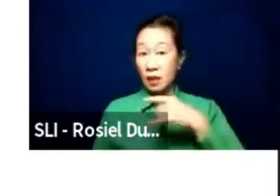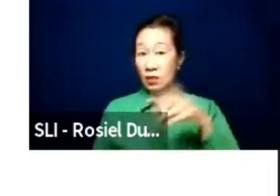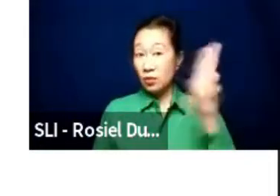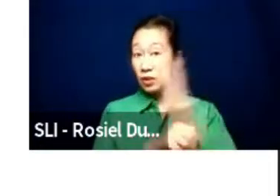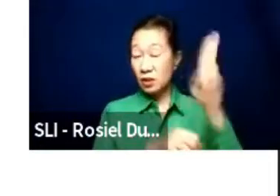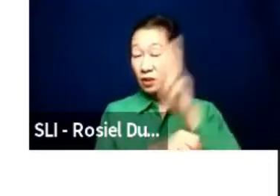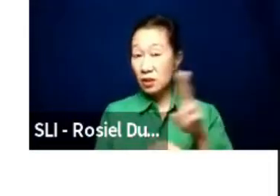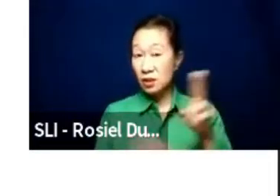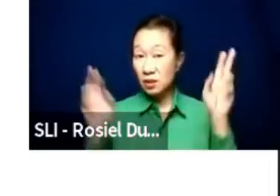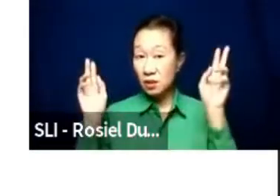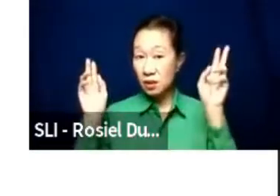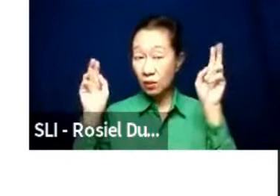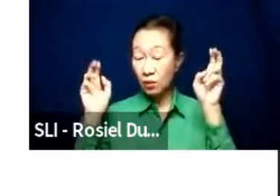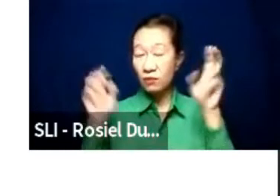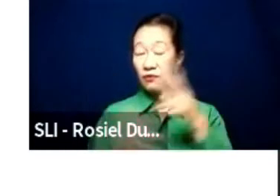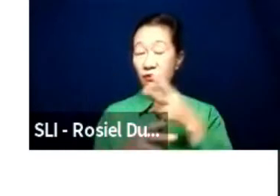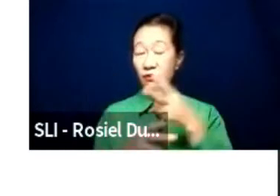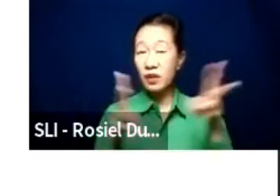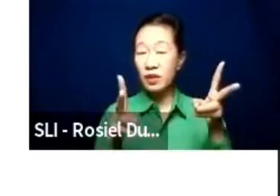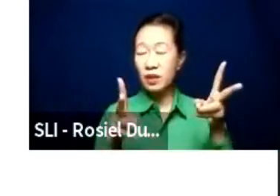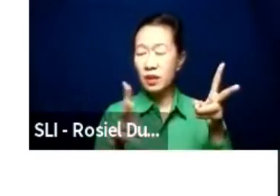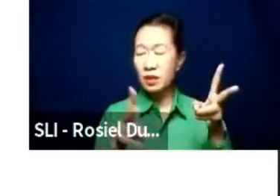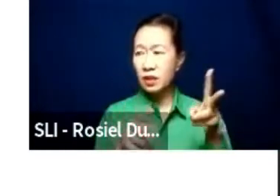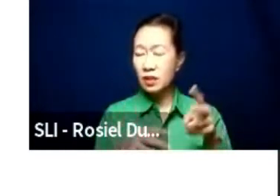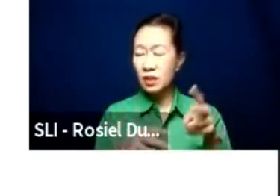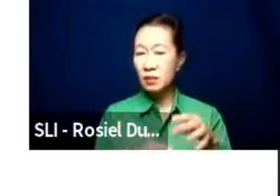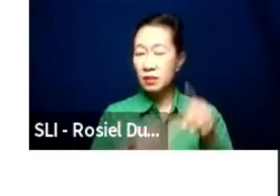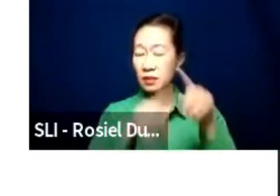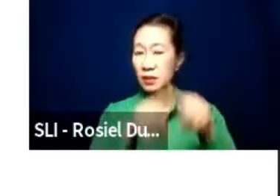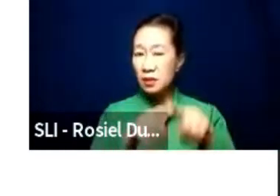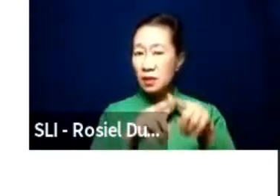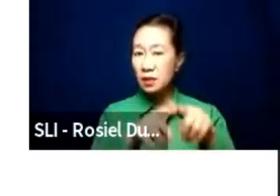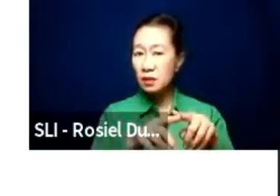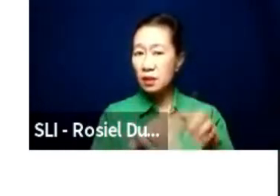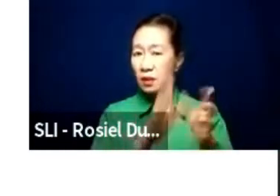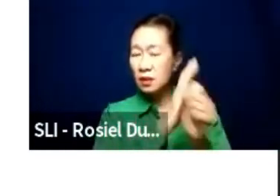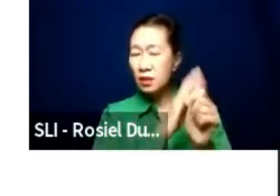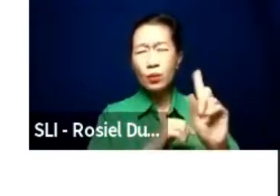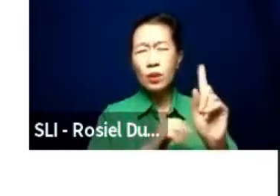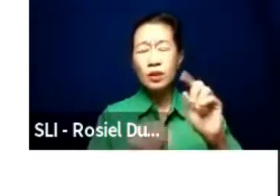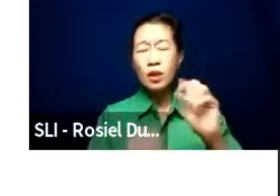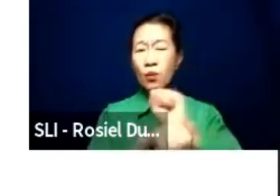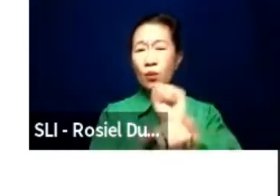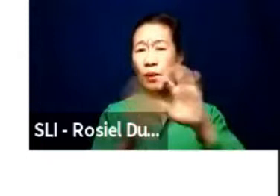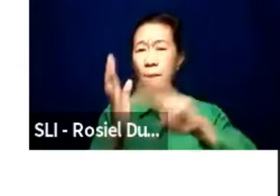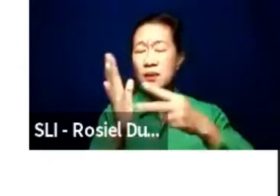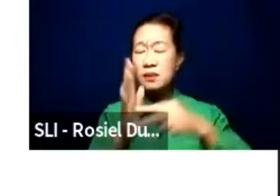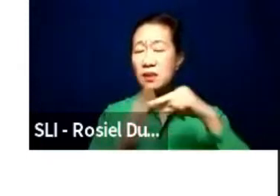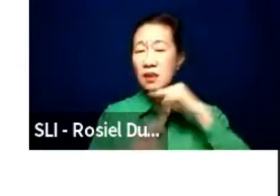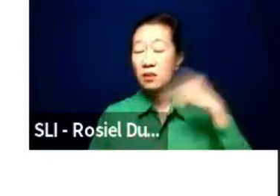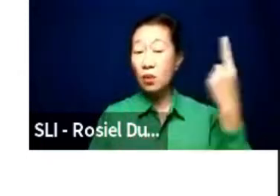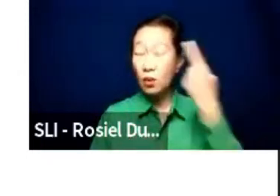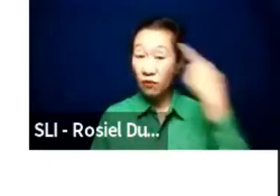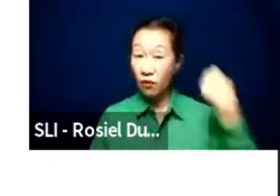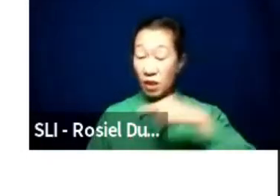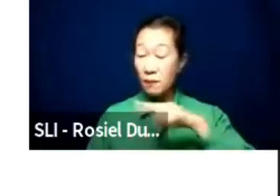quote because it really gives us insight to what work means, no, not only for us,